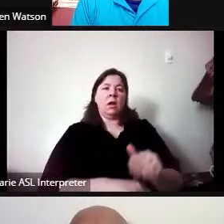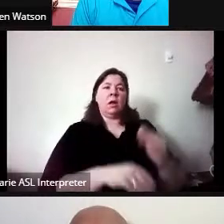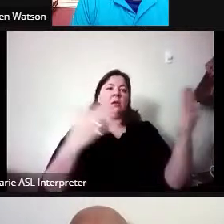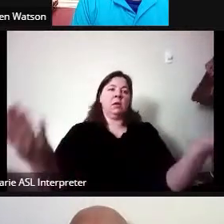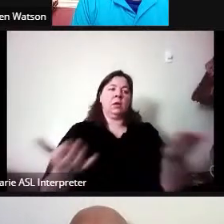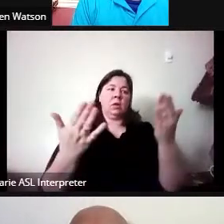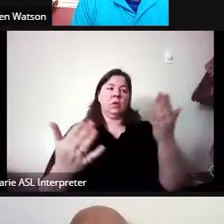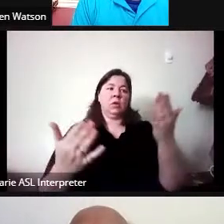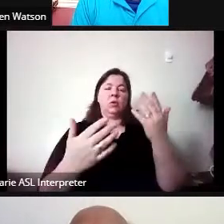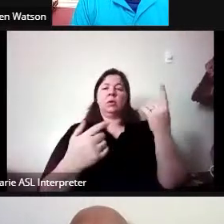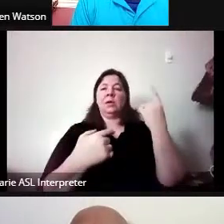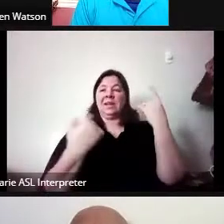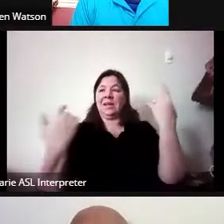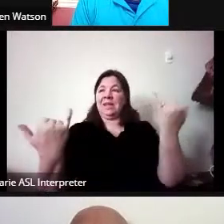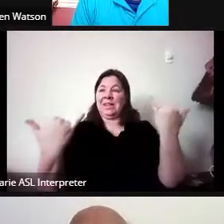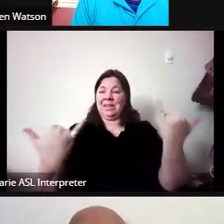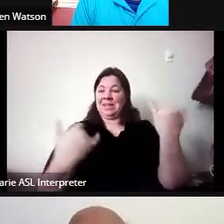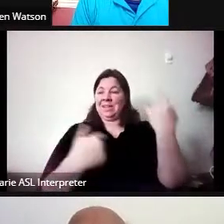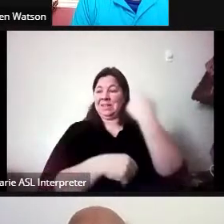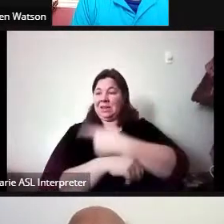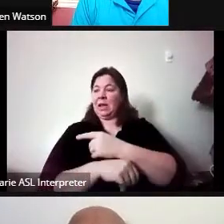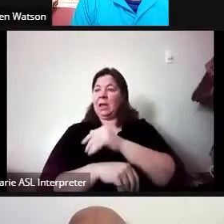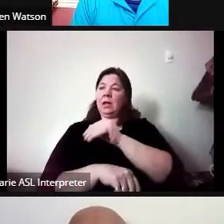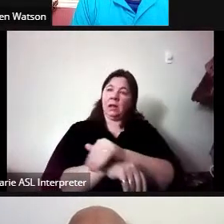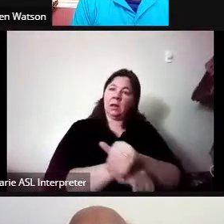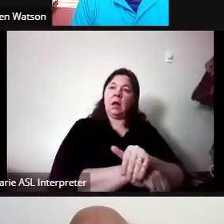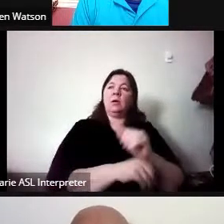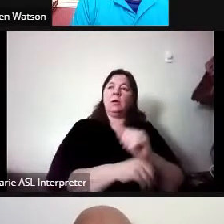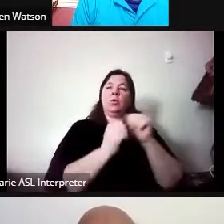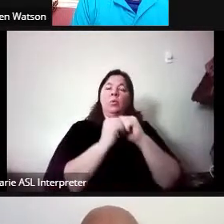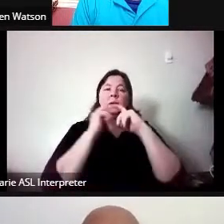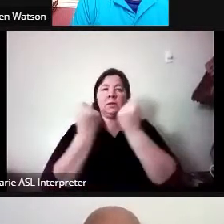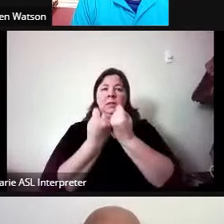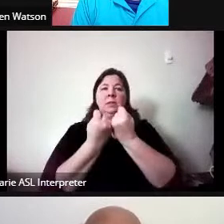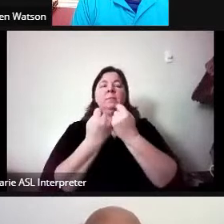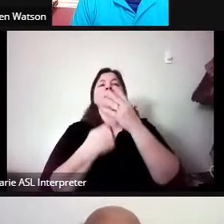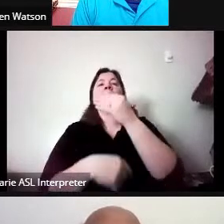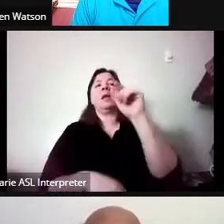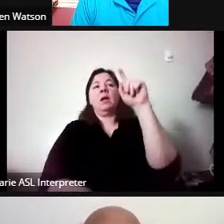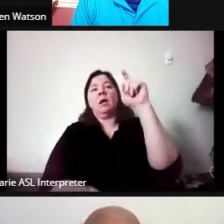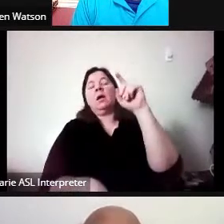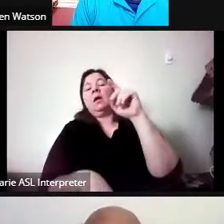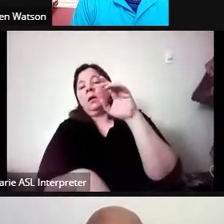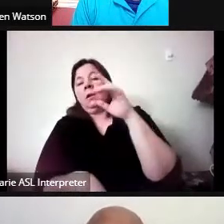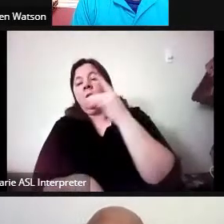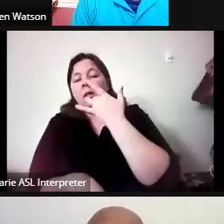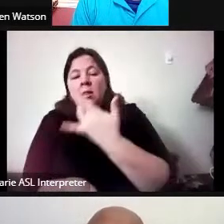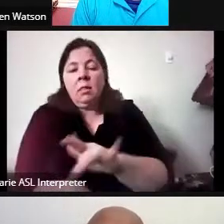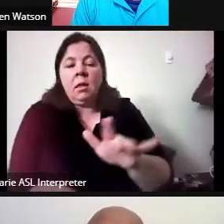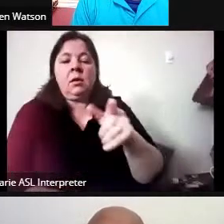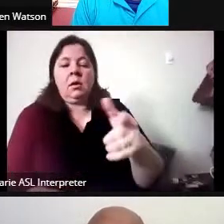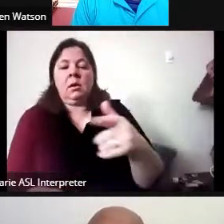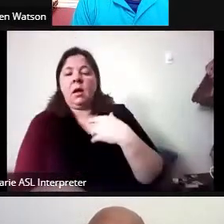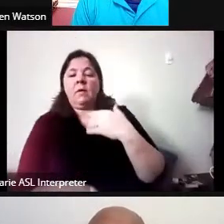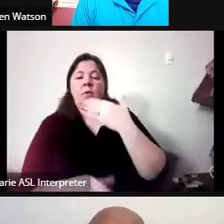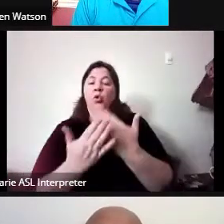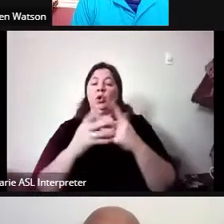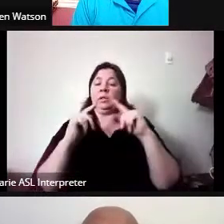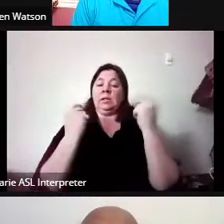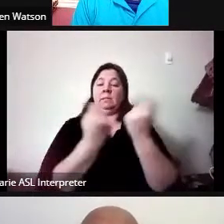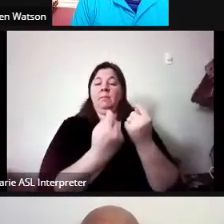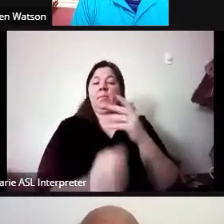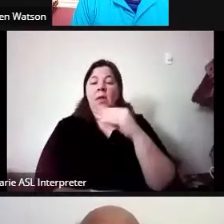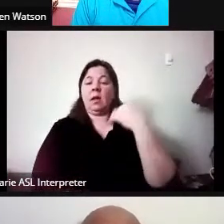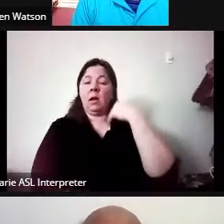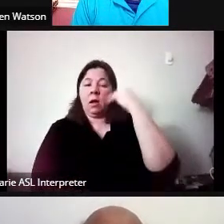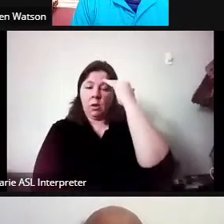there is a night, and working day and night with those team. And fortunately enough that he is having a very, very good team. And I